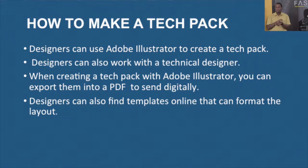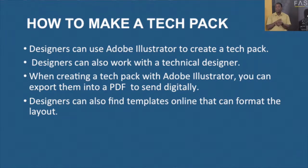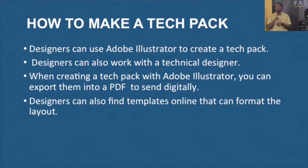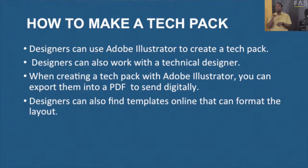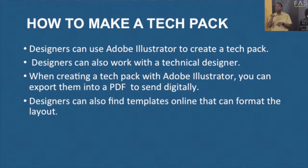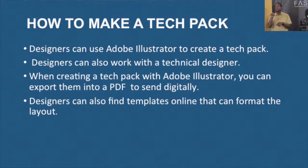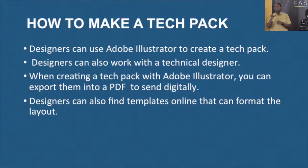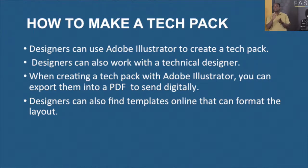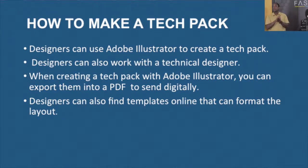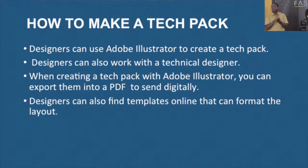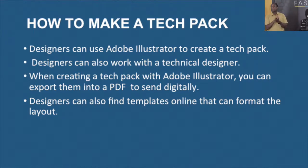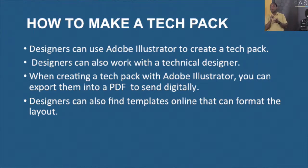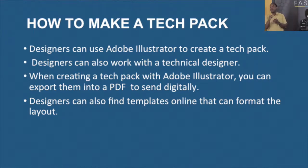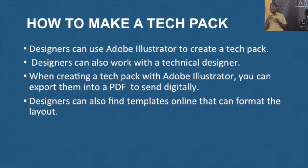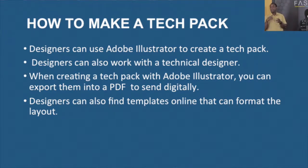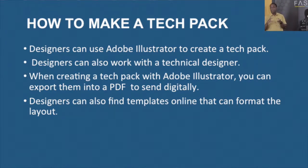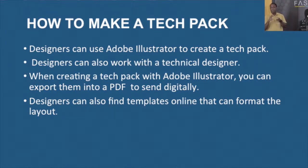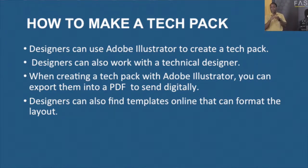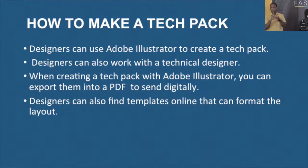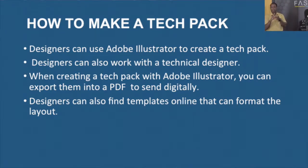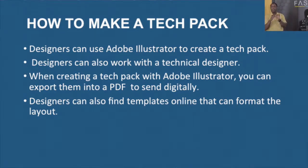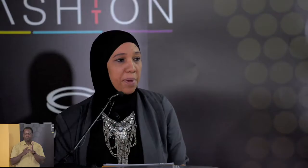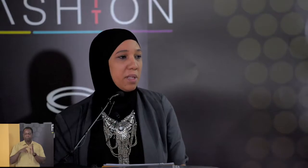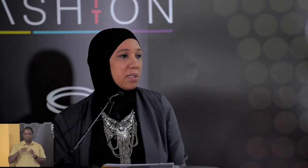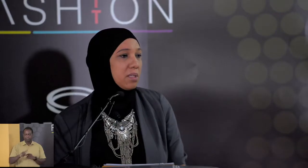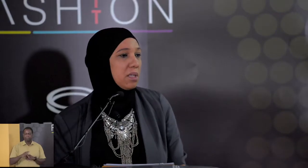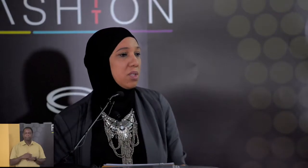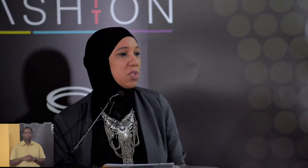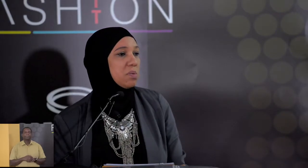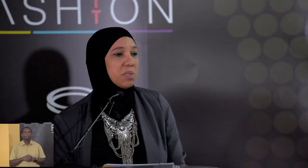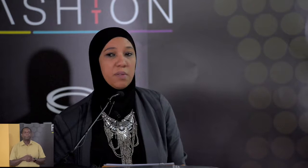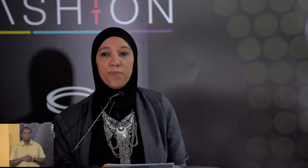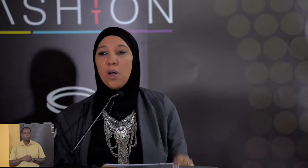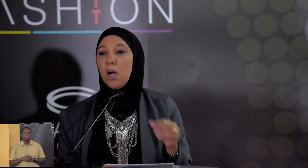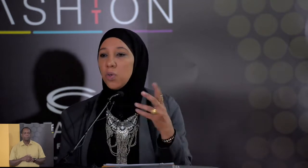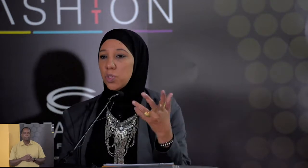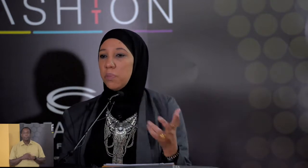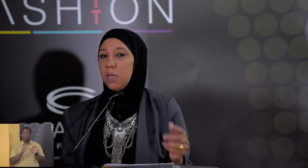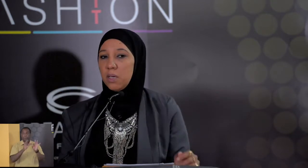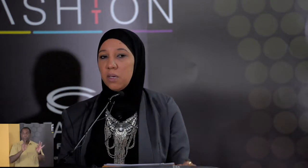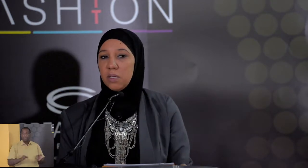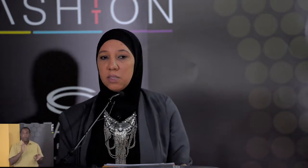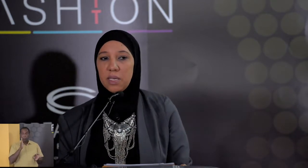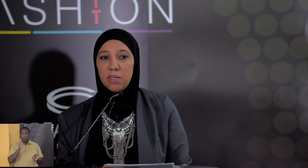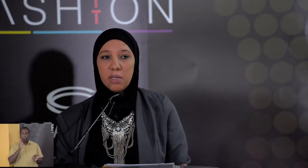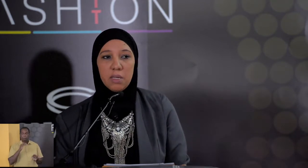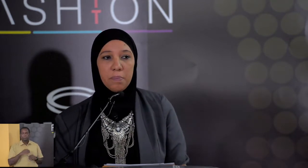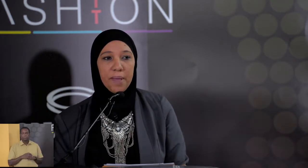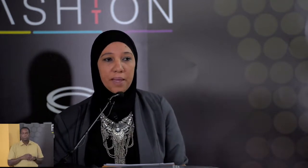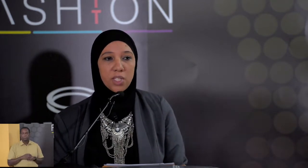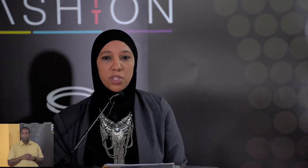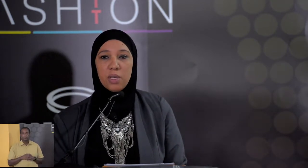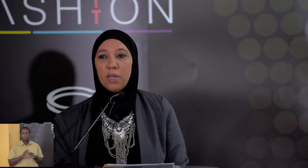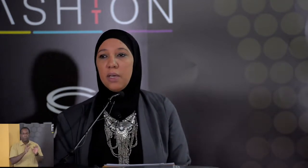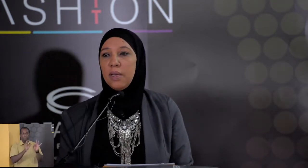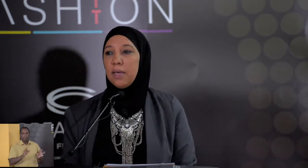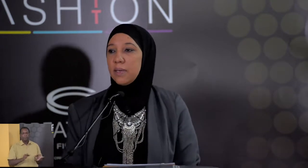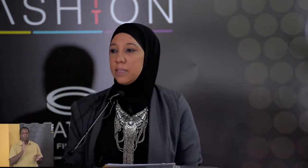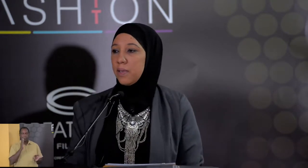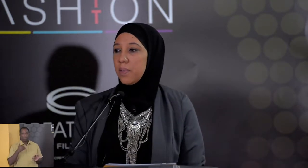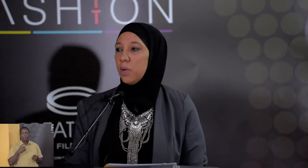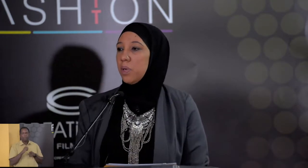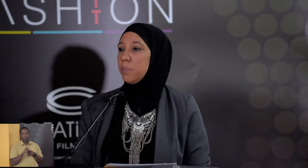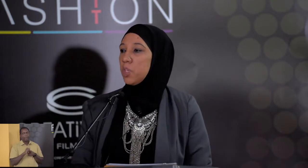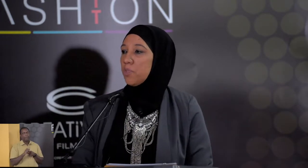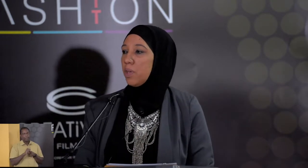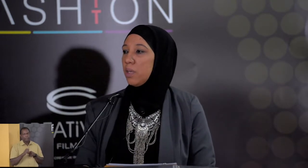there that will actually take you to a template in terms of how to make a technical package. And like